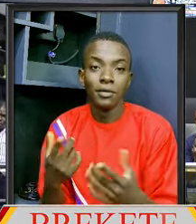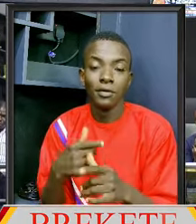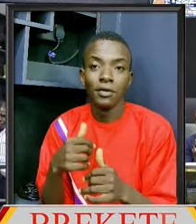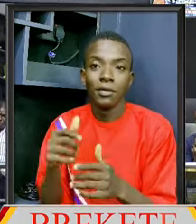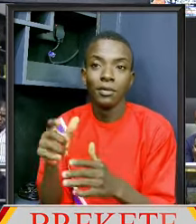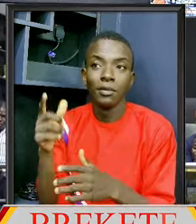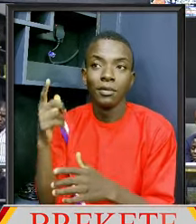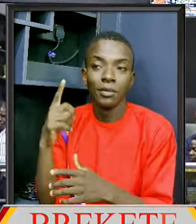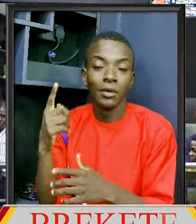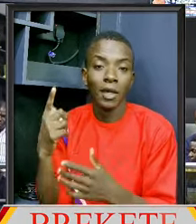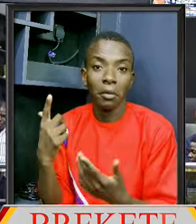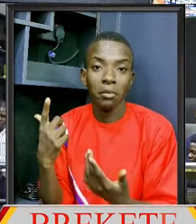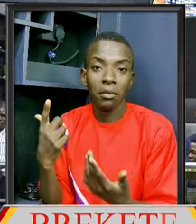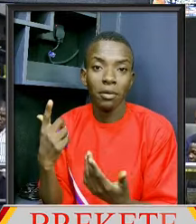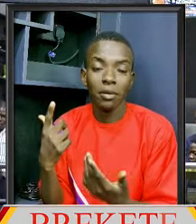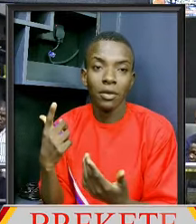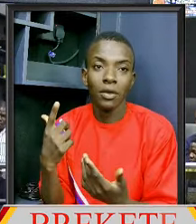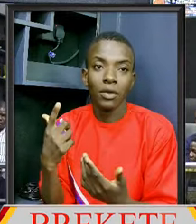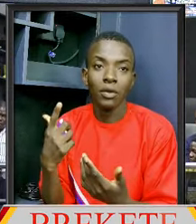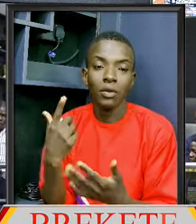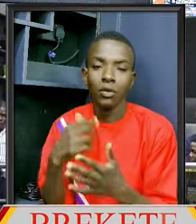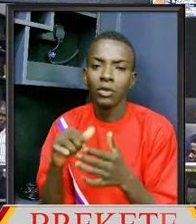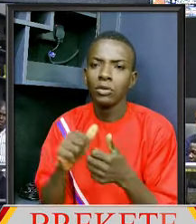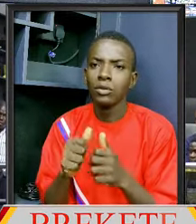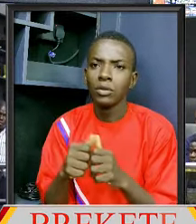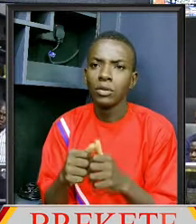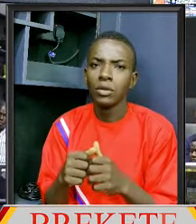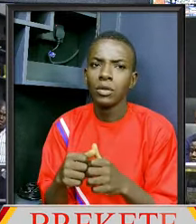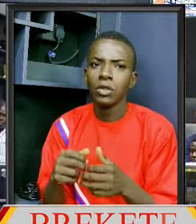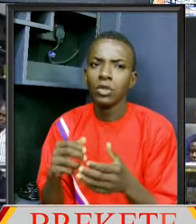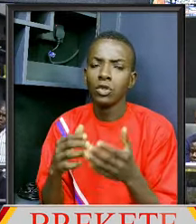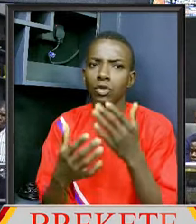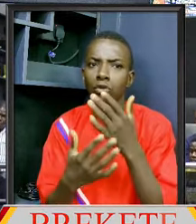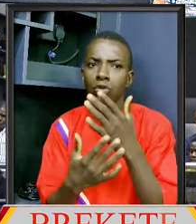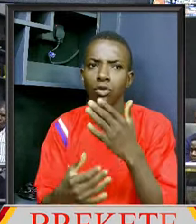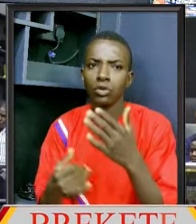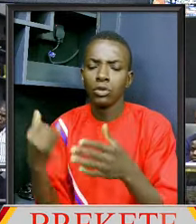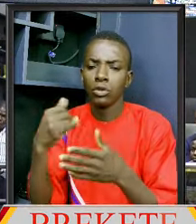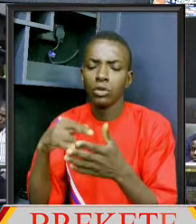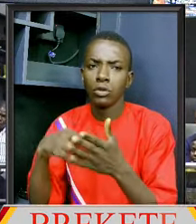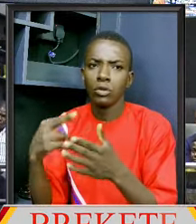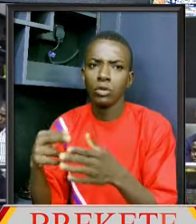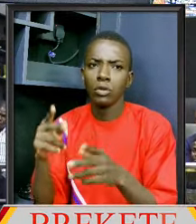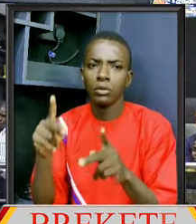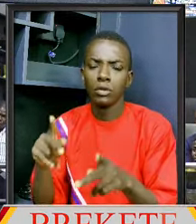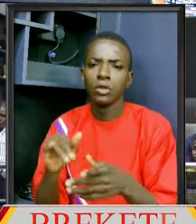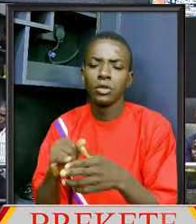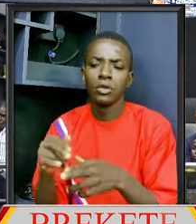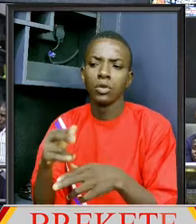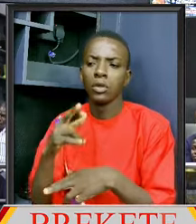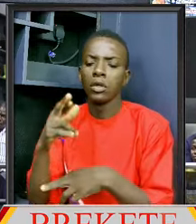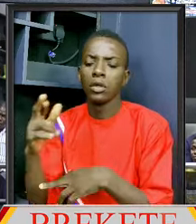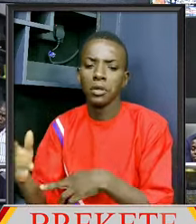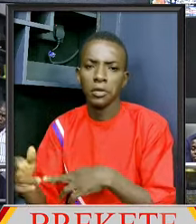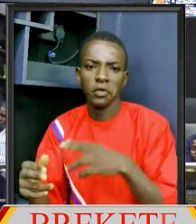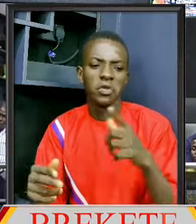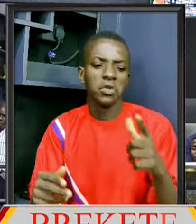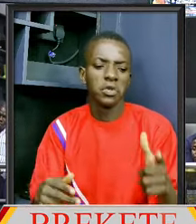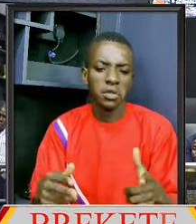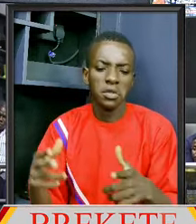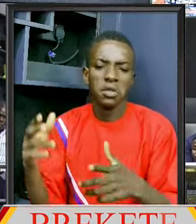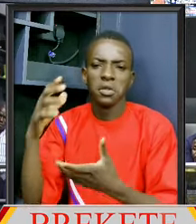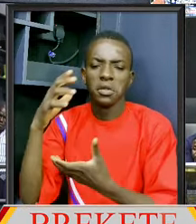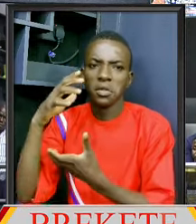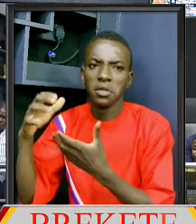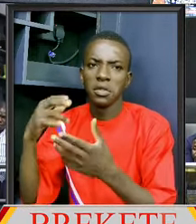lab, waiting be the issue. As they draw the result, the person they talk, they go left, right, and center. A